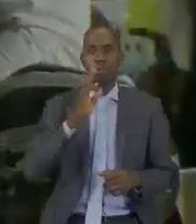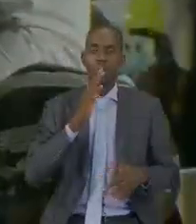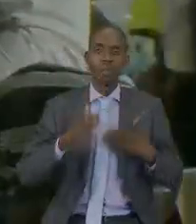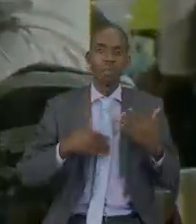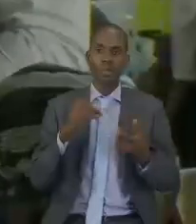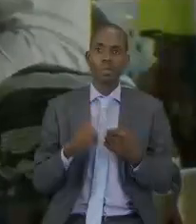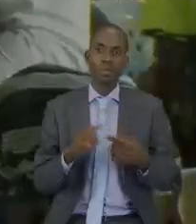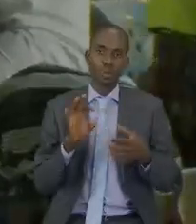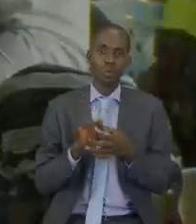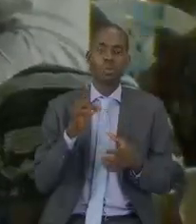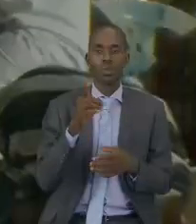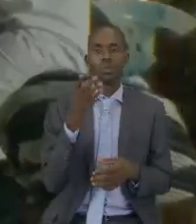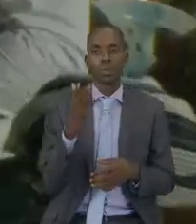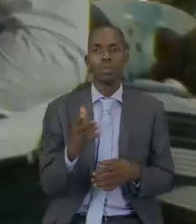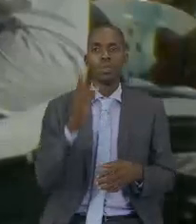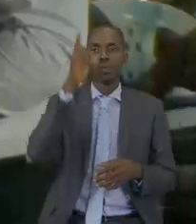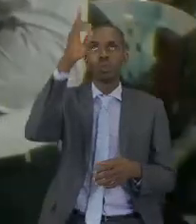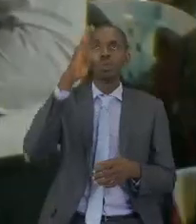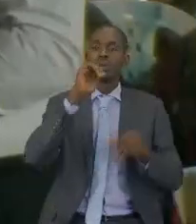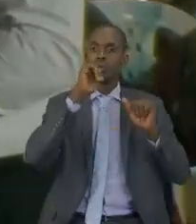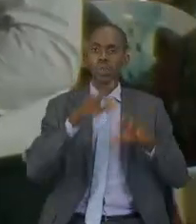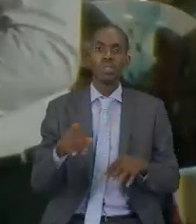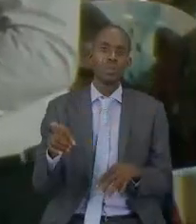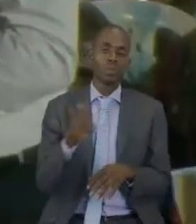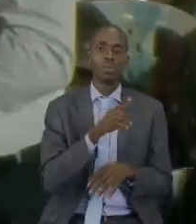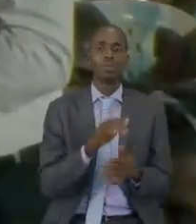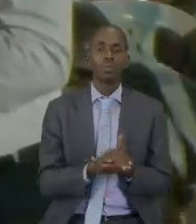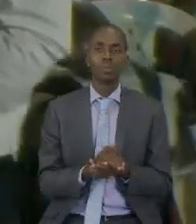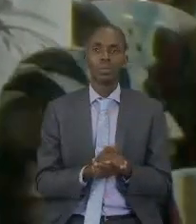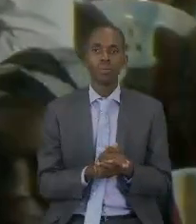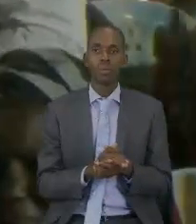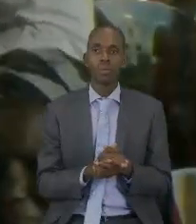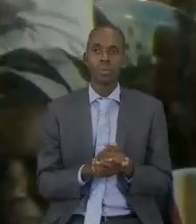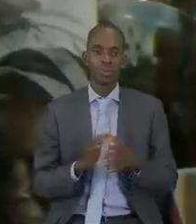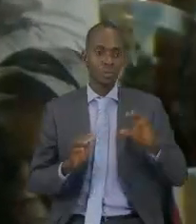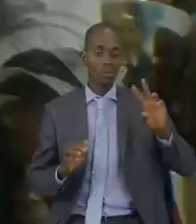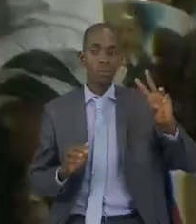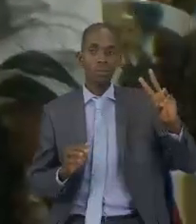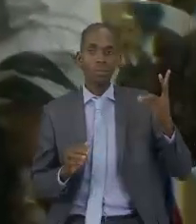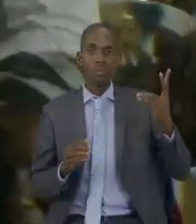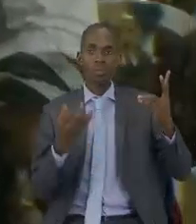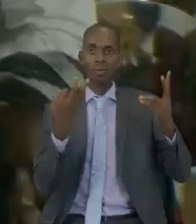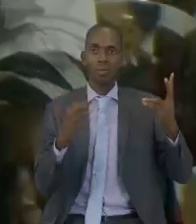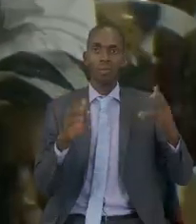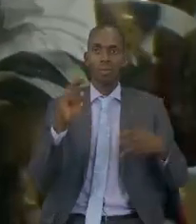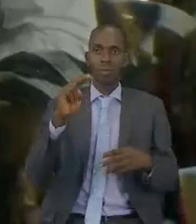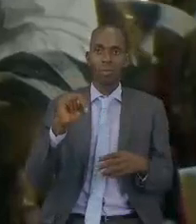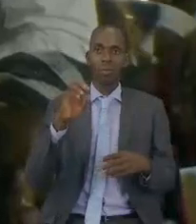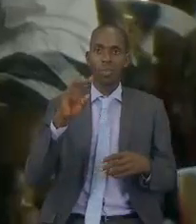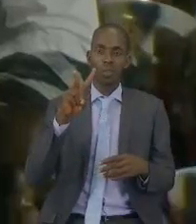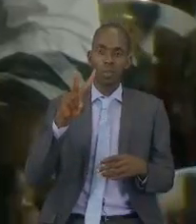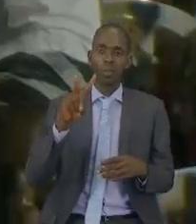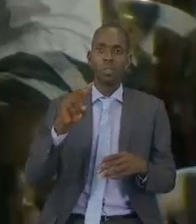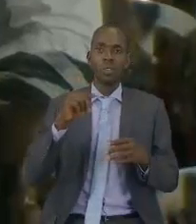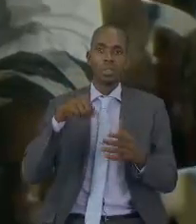bless you. Bori banquet on Sunday, 6th November 2022 at